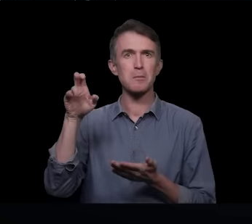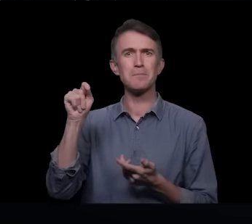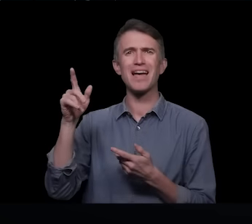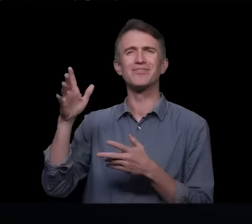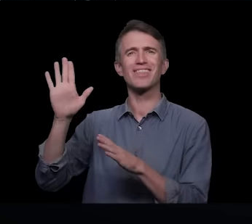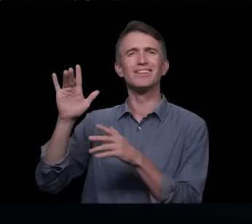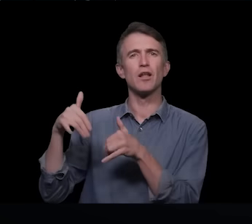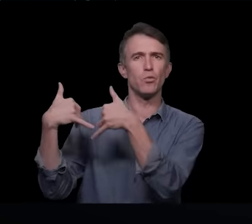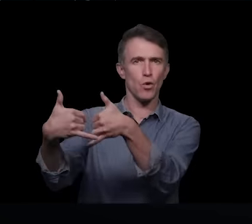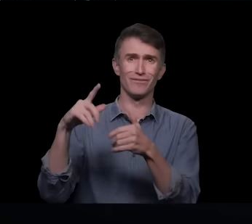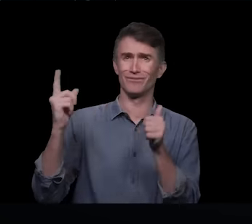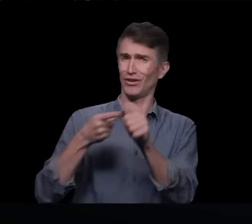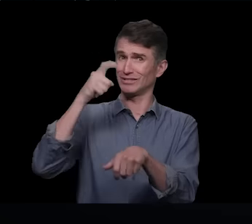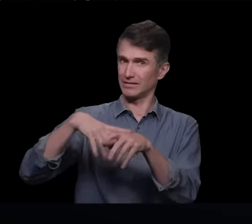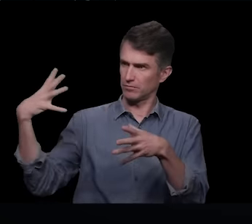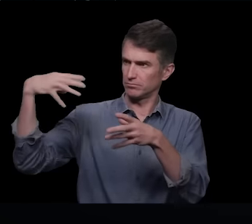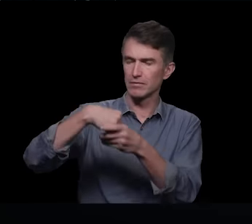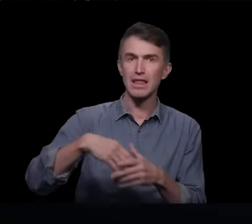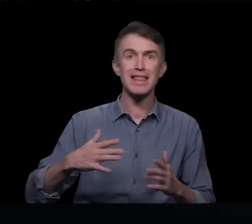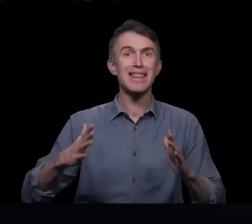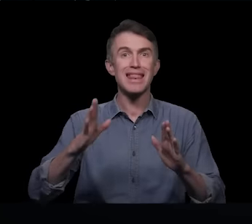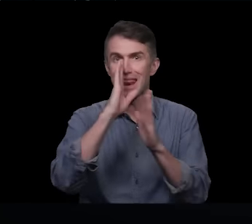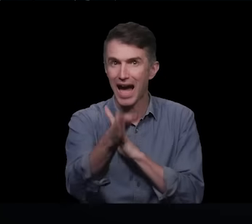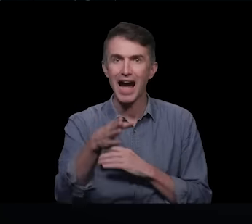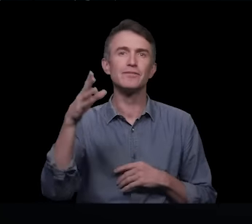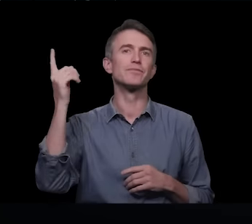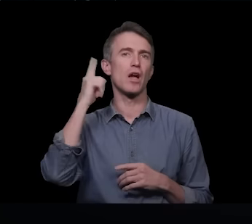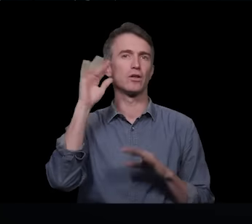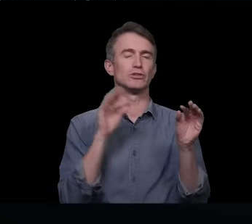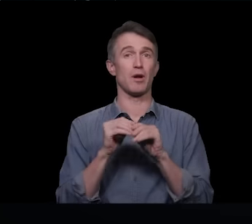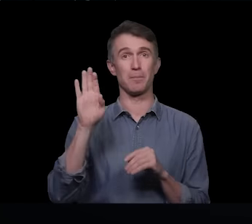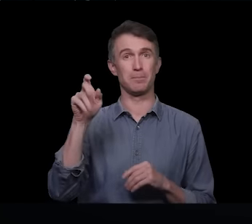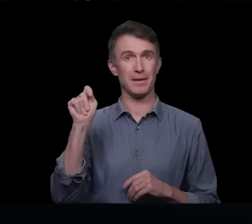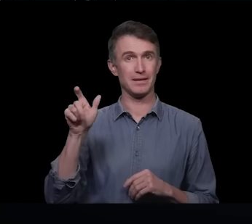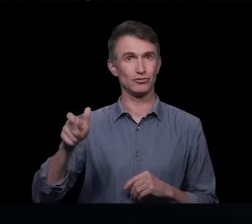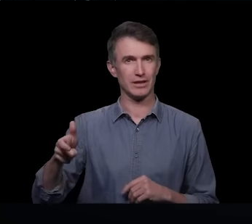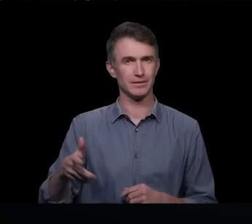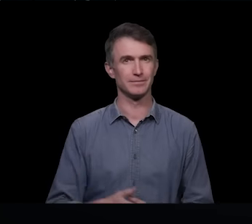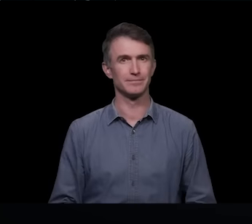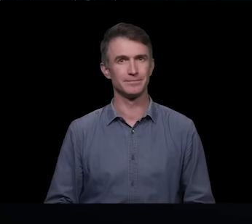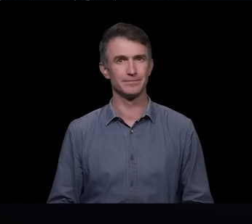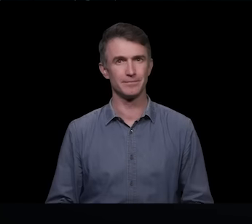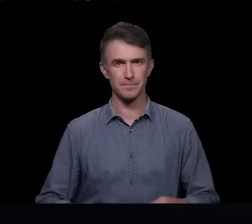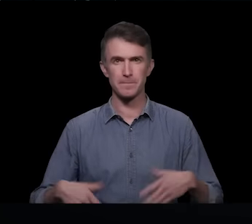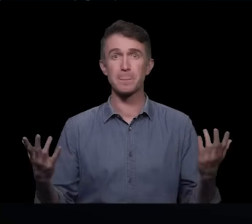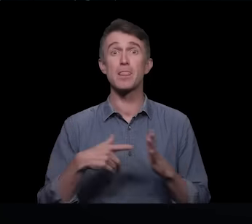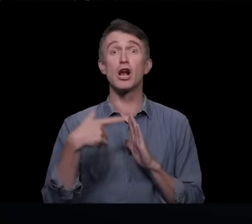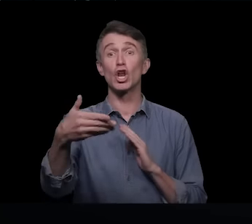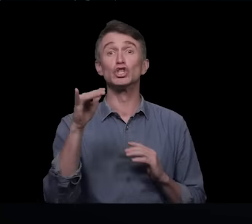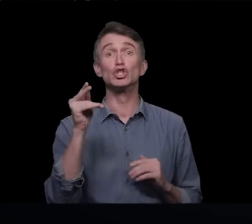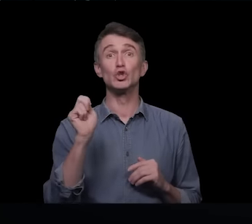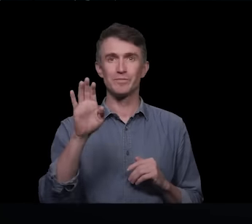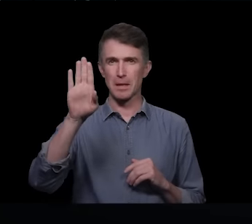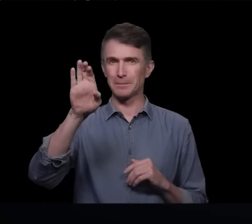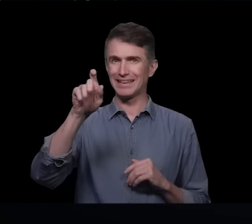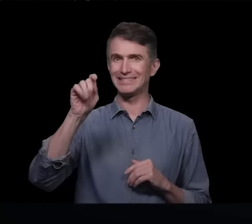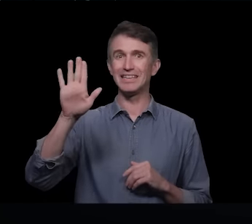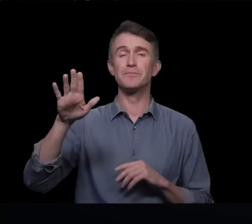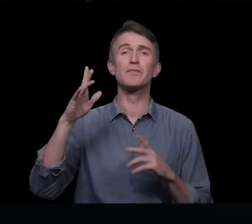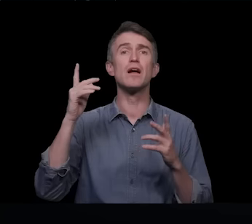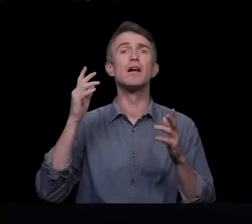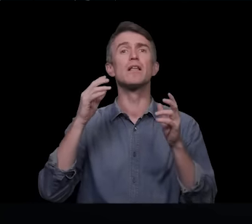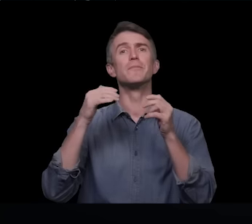BET simulcast of the show was the first ever live audio described program on BET. In June, the